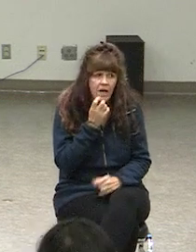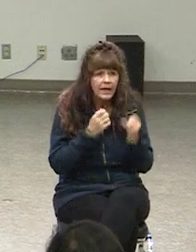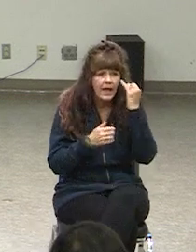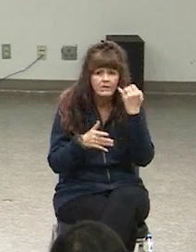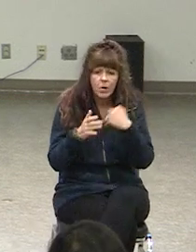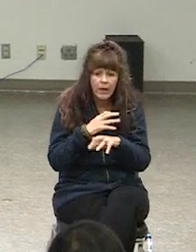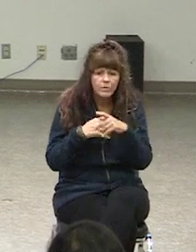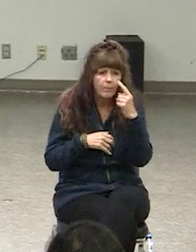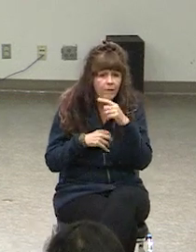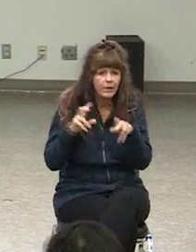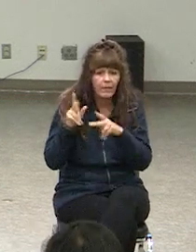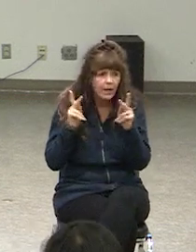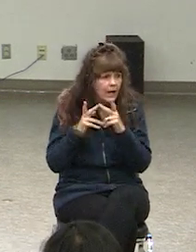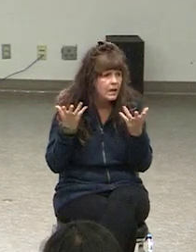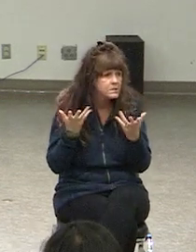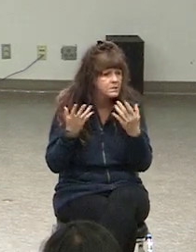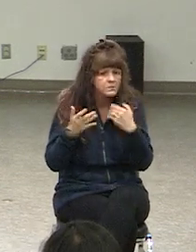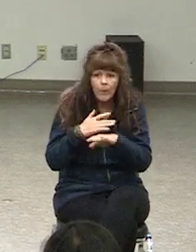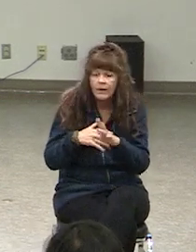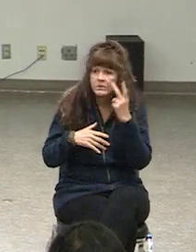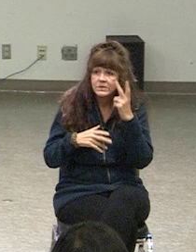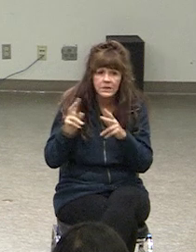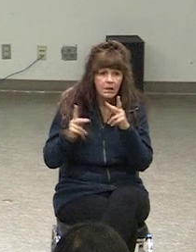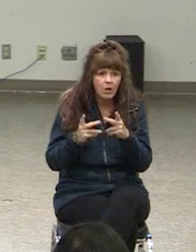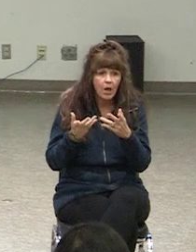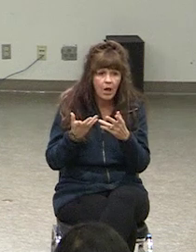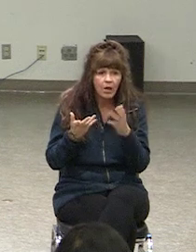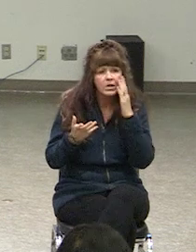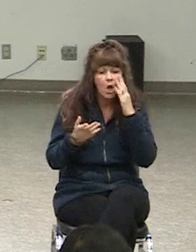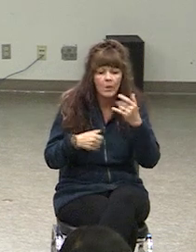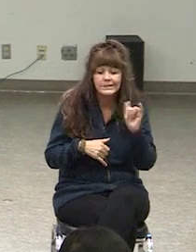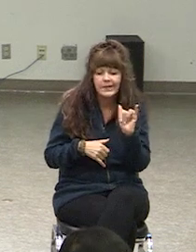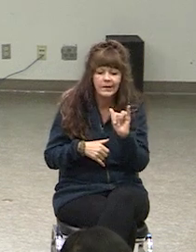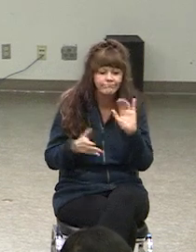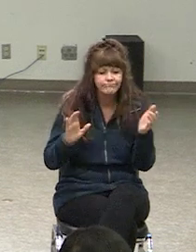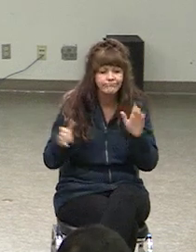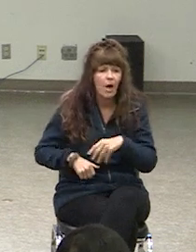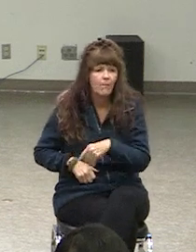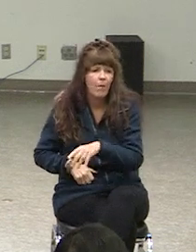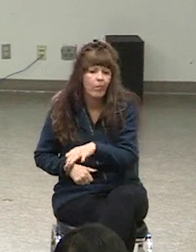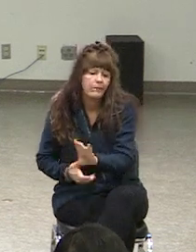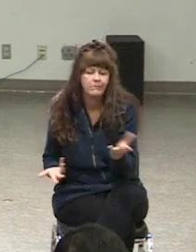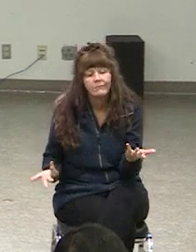ready, I'm gonna give him a strike and drop the ball on your foot,